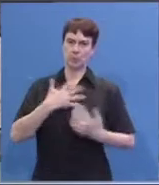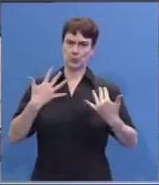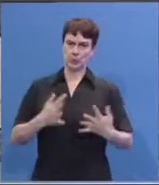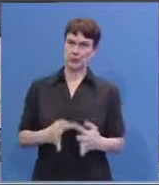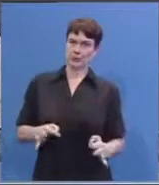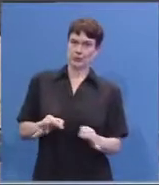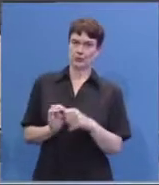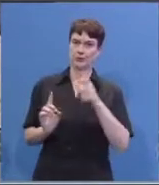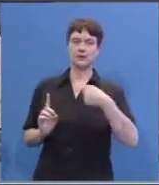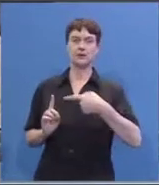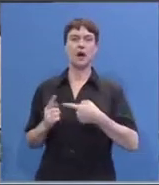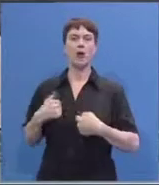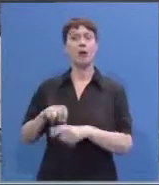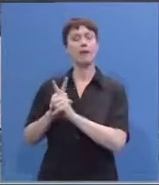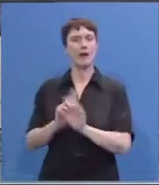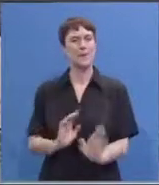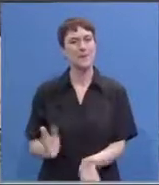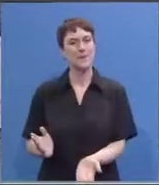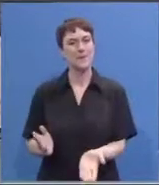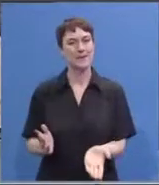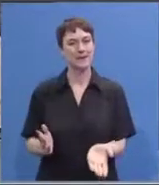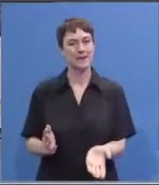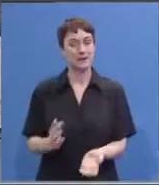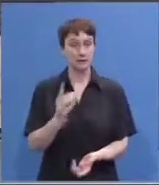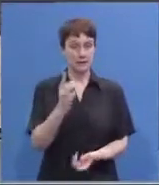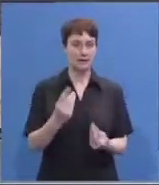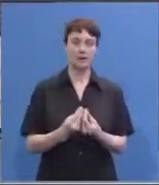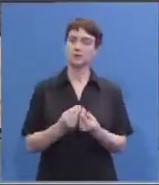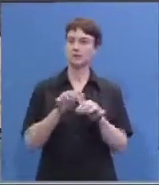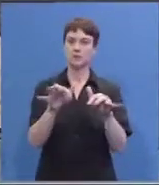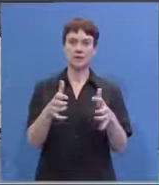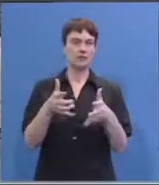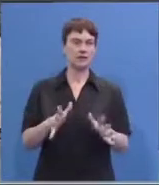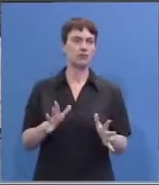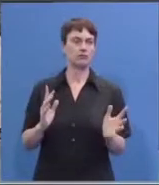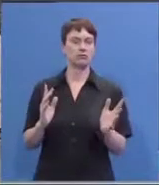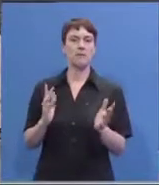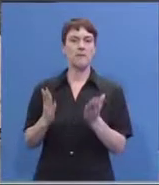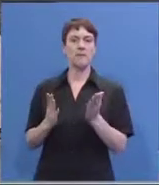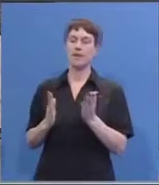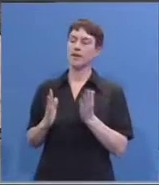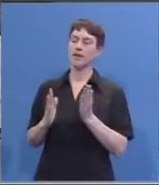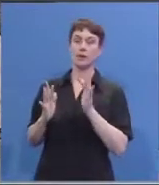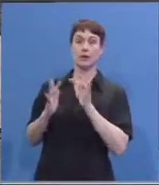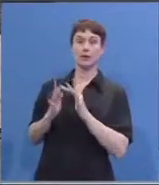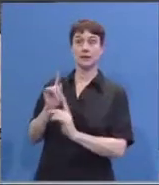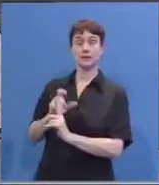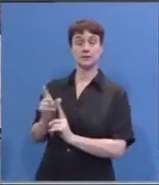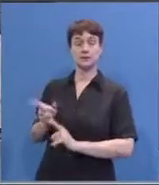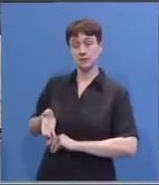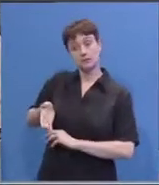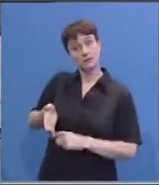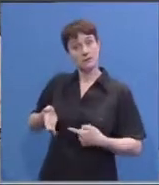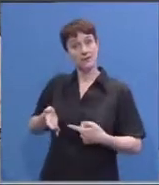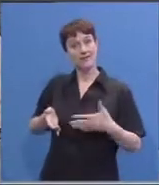in his life? And one of the things that anyone who had come into touch with Madiba, the moment you met him,